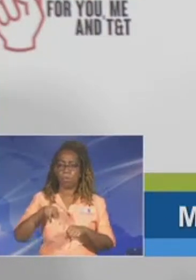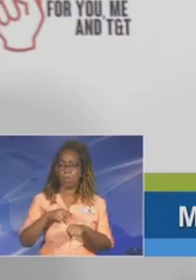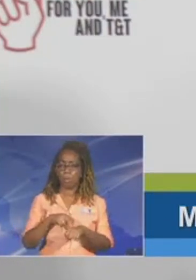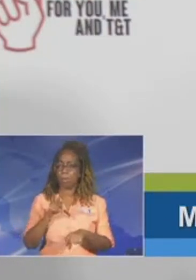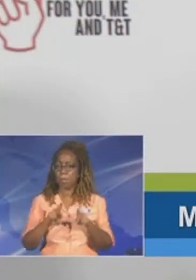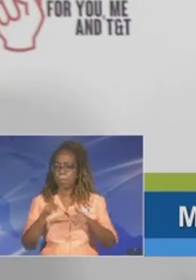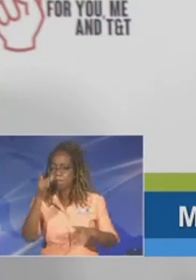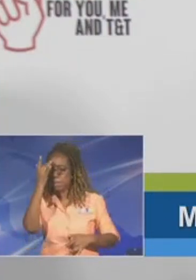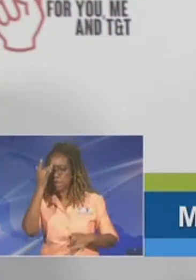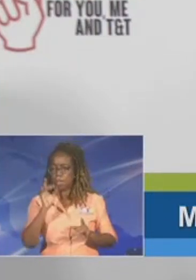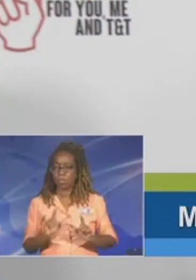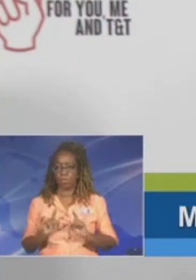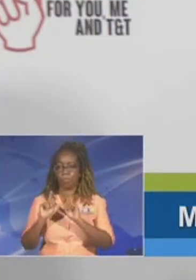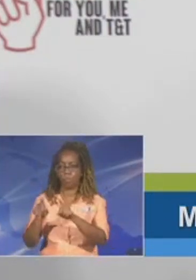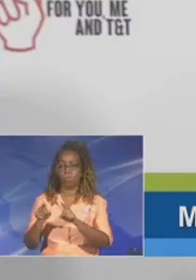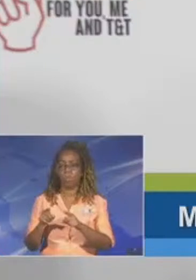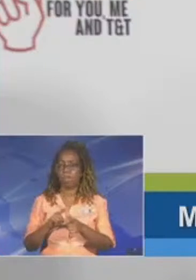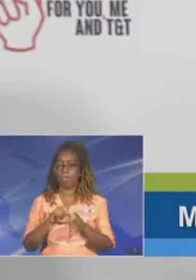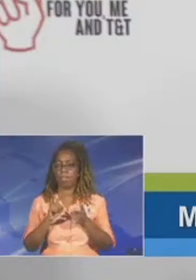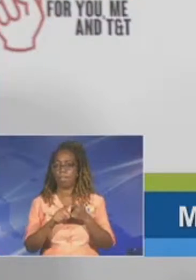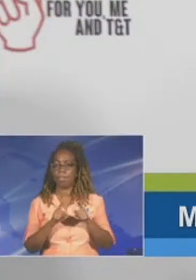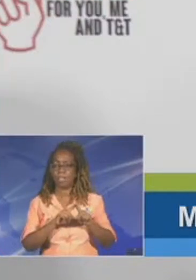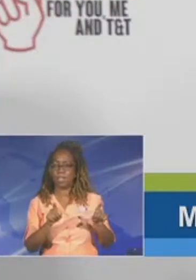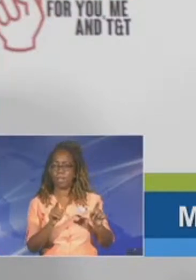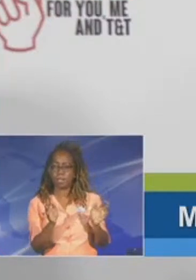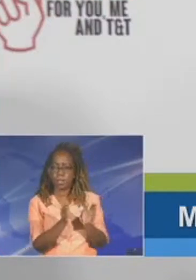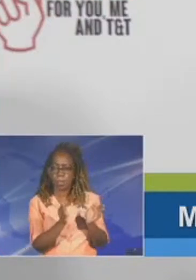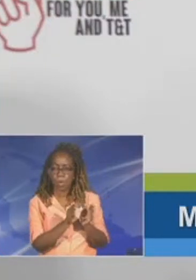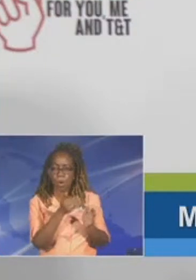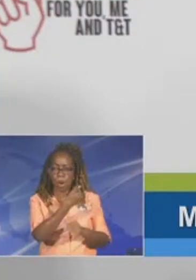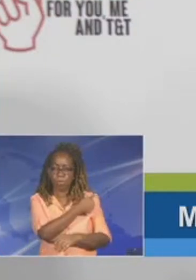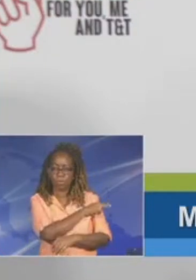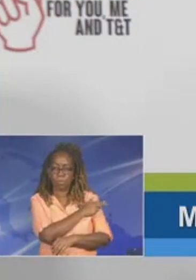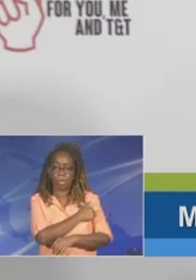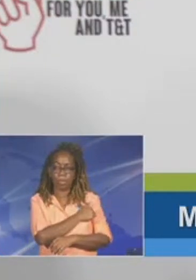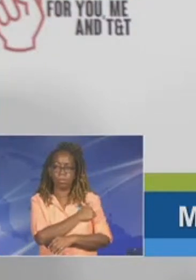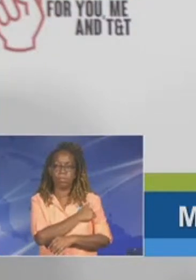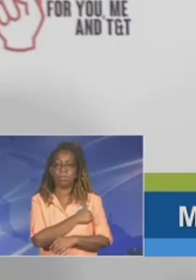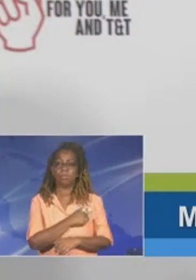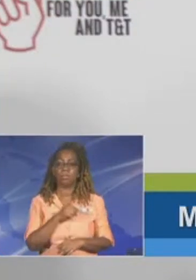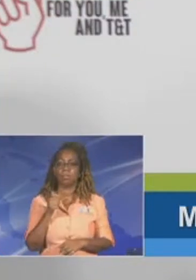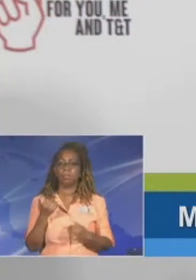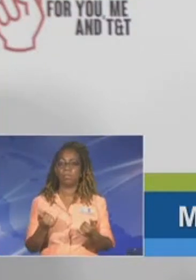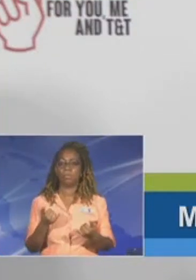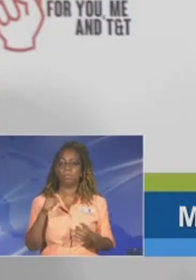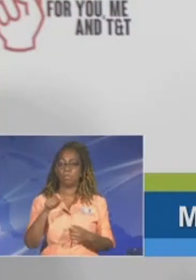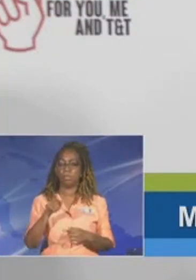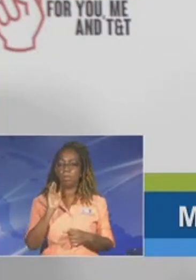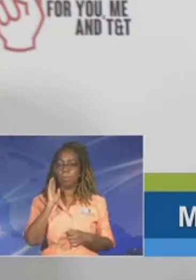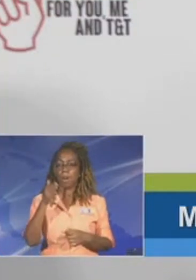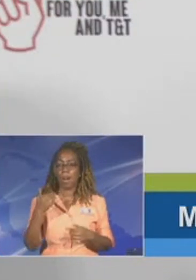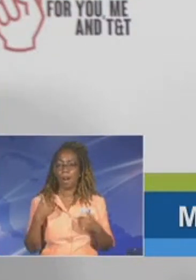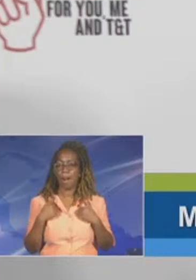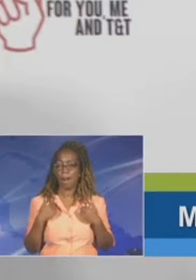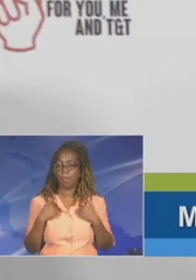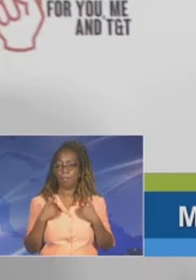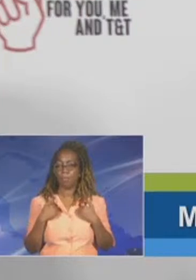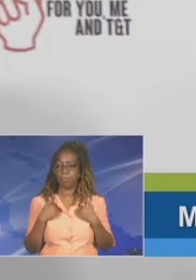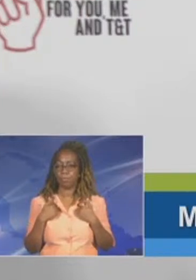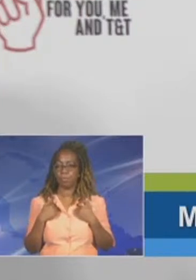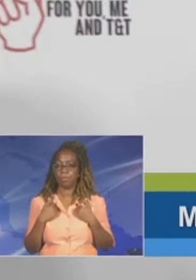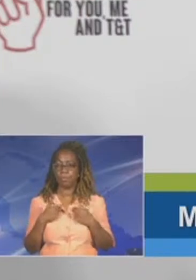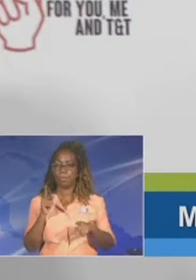area hospital Point Fortin has been upgraded to now treat moderately and severely